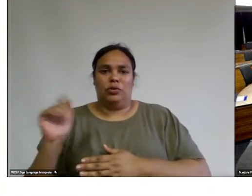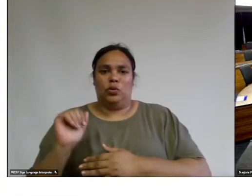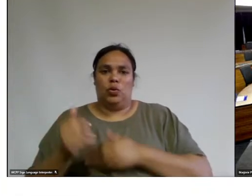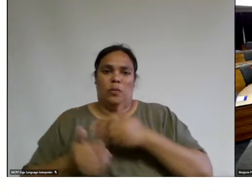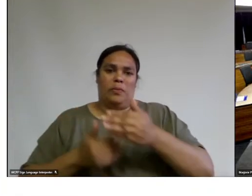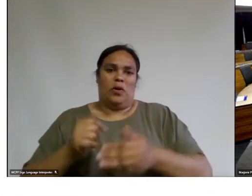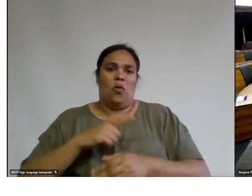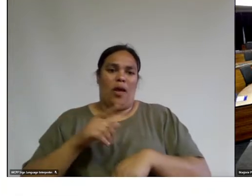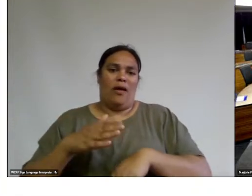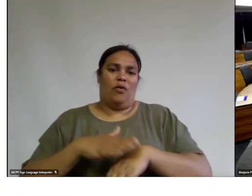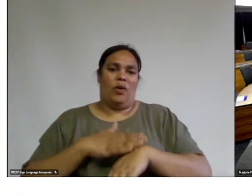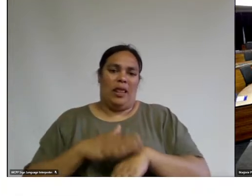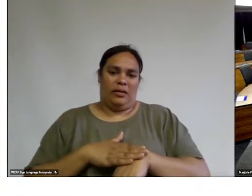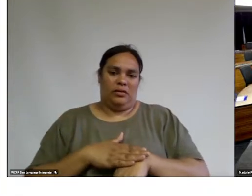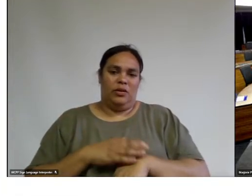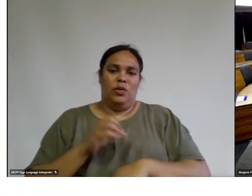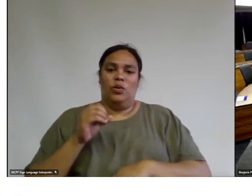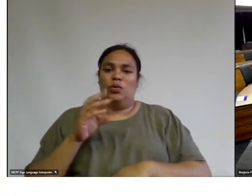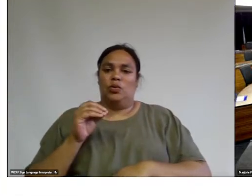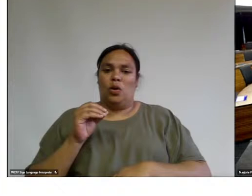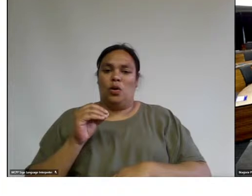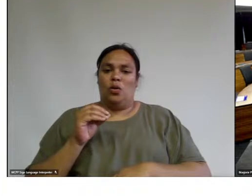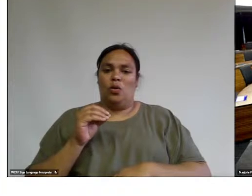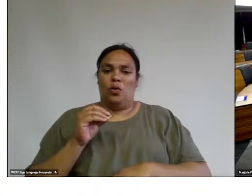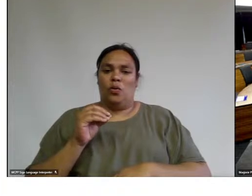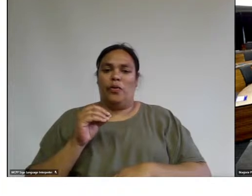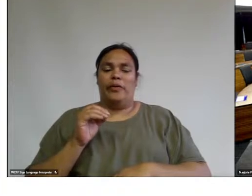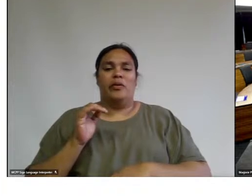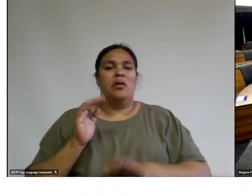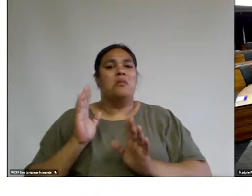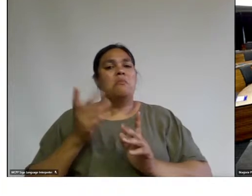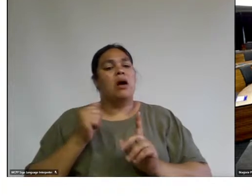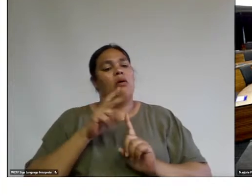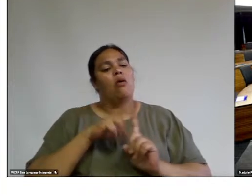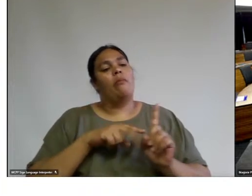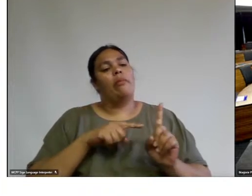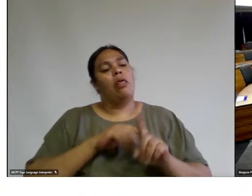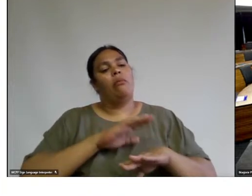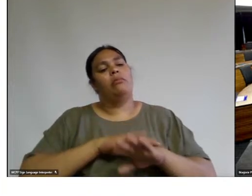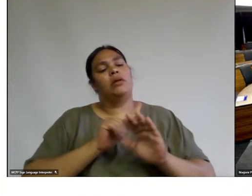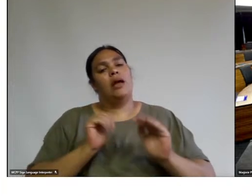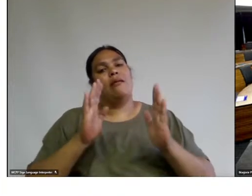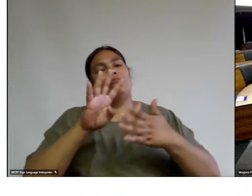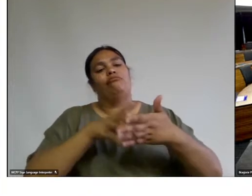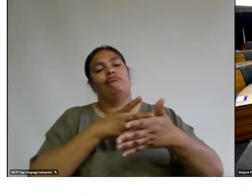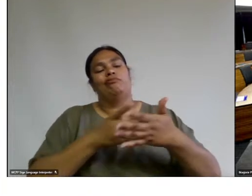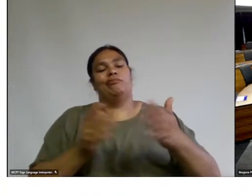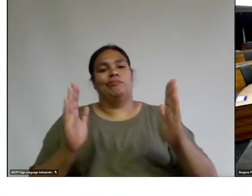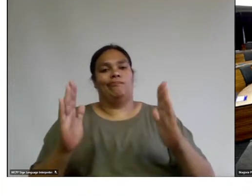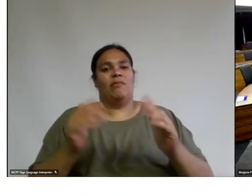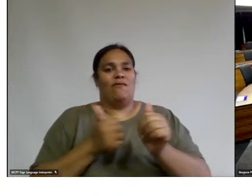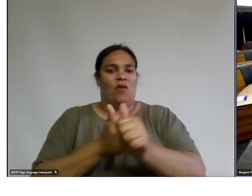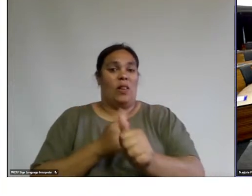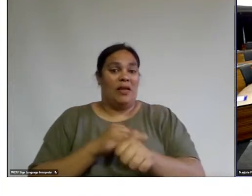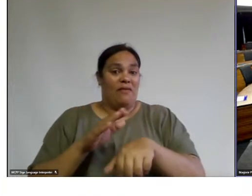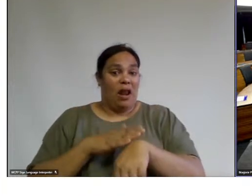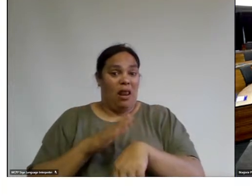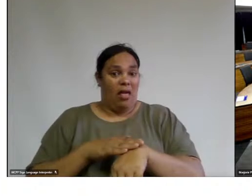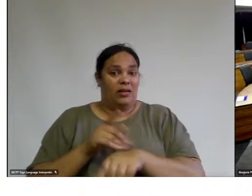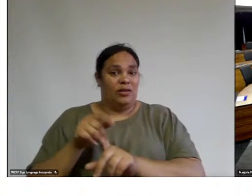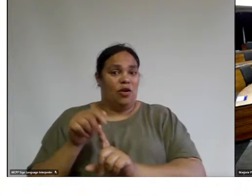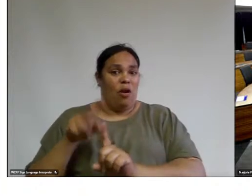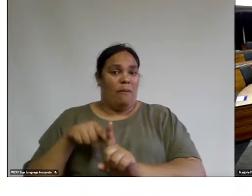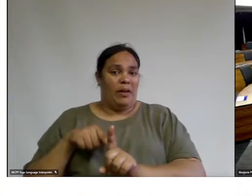because they were late. So to comply a time frame, lateness as a compliance